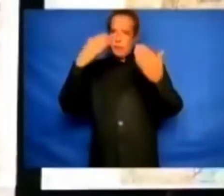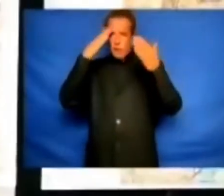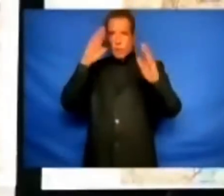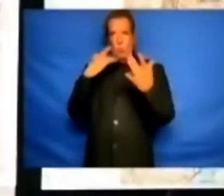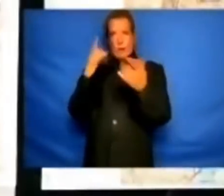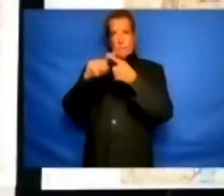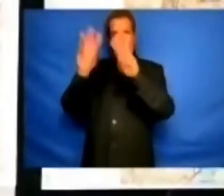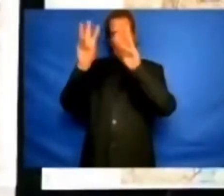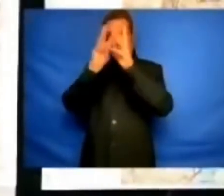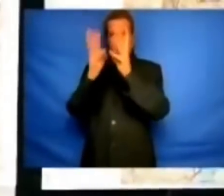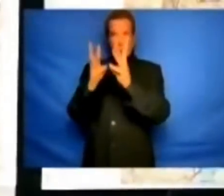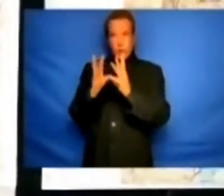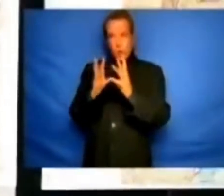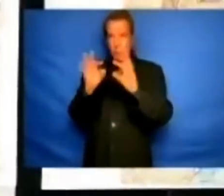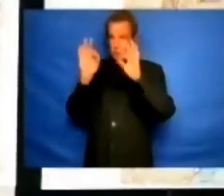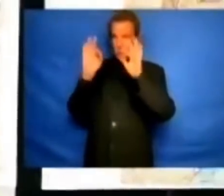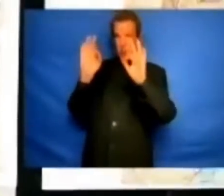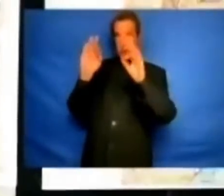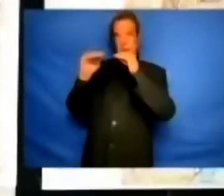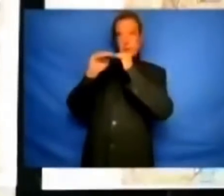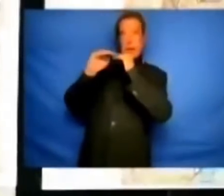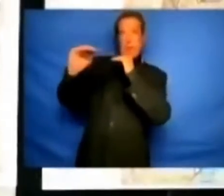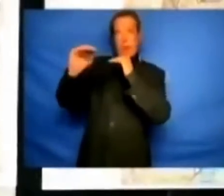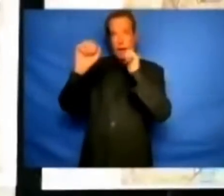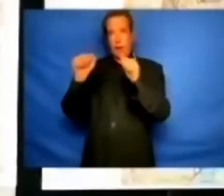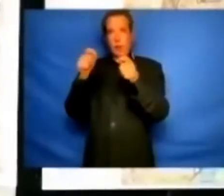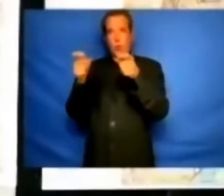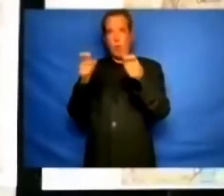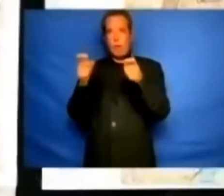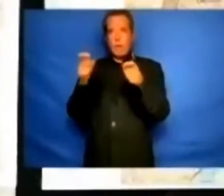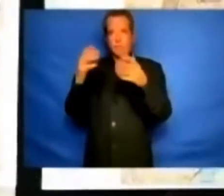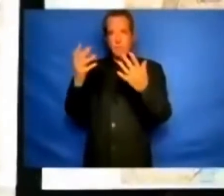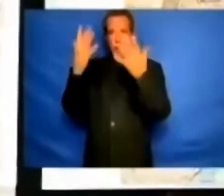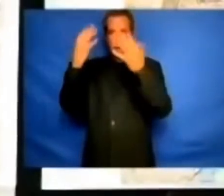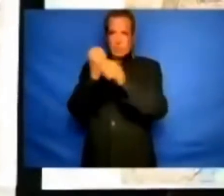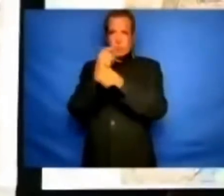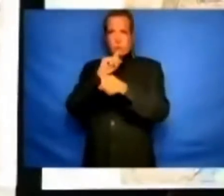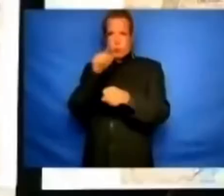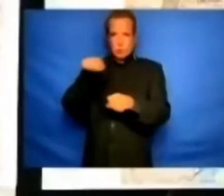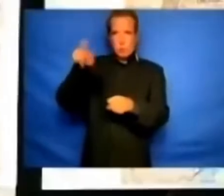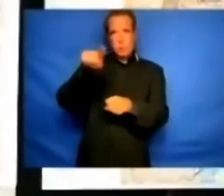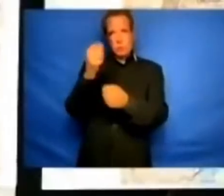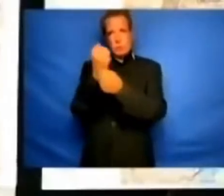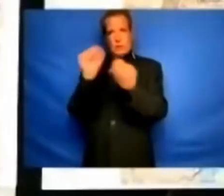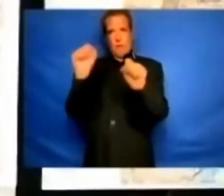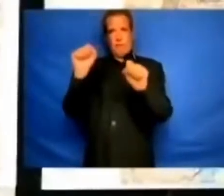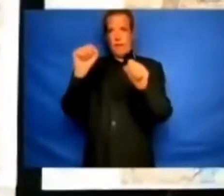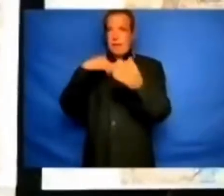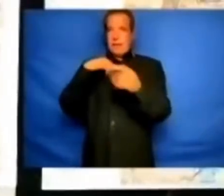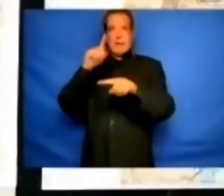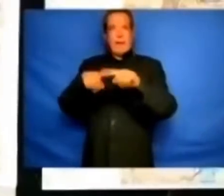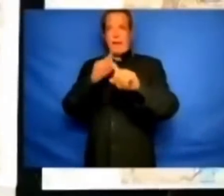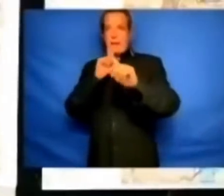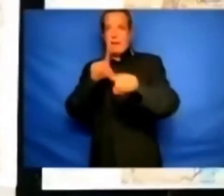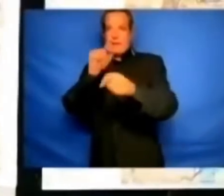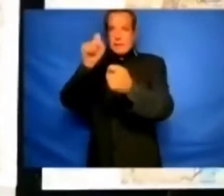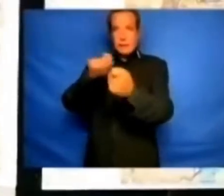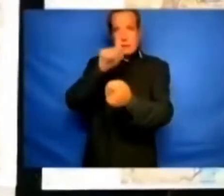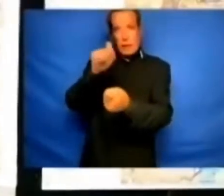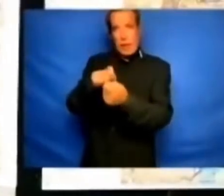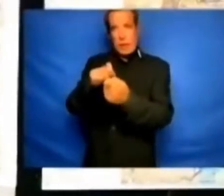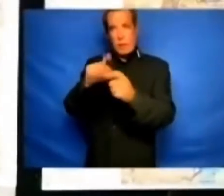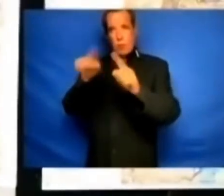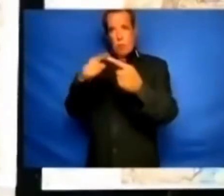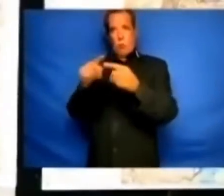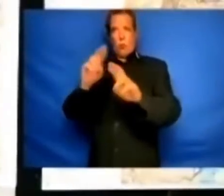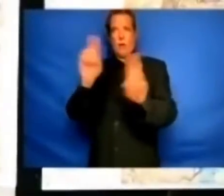where we get it stabilized, to where fire's 100% certain that it's safe in those areas. I can't tell you exactly what day it's going to be, but I can tell you that we talk about it with